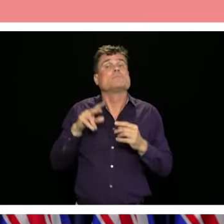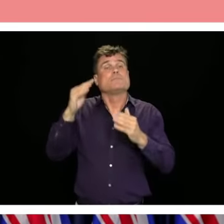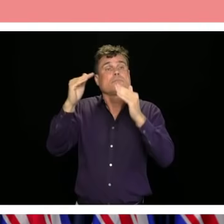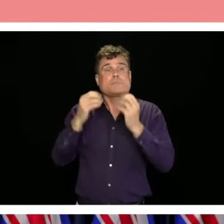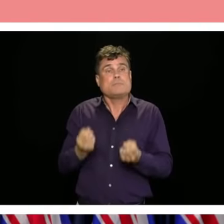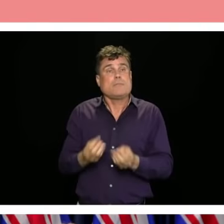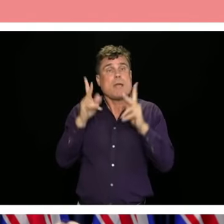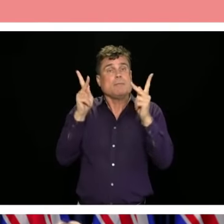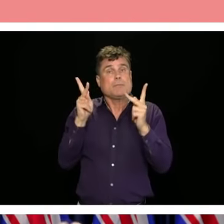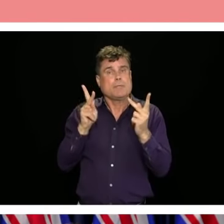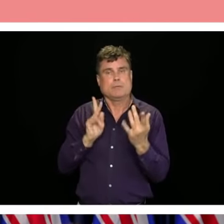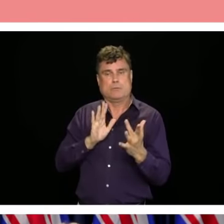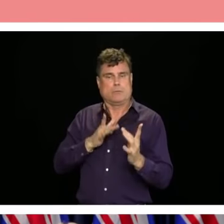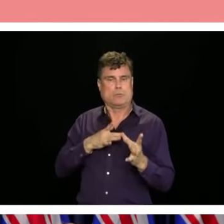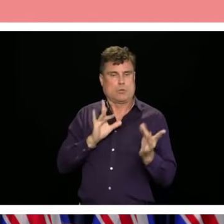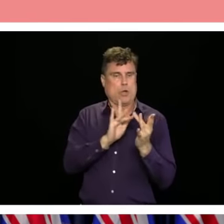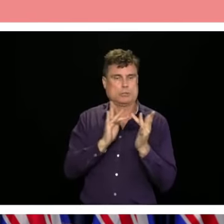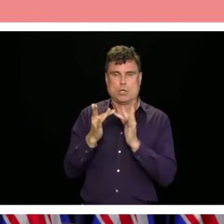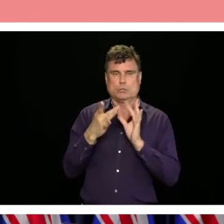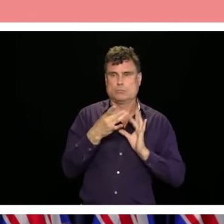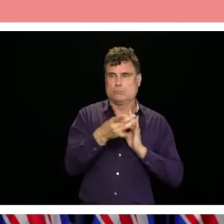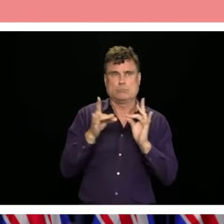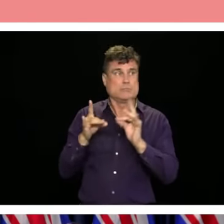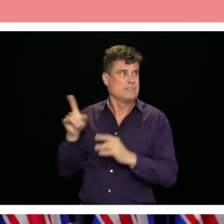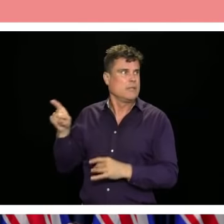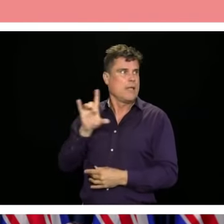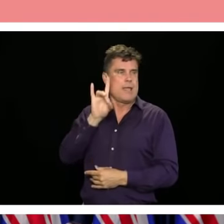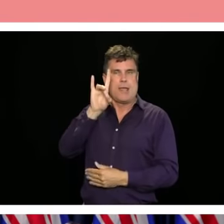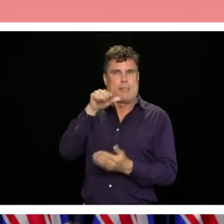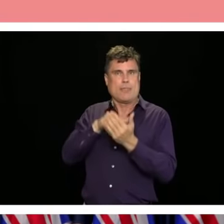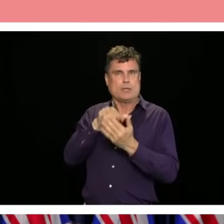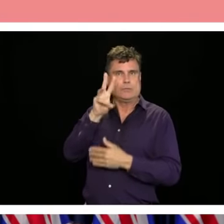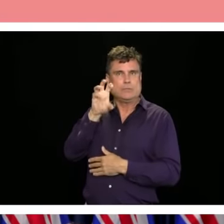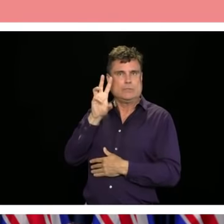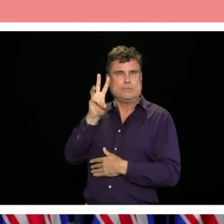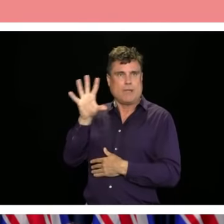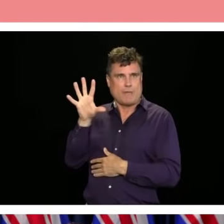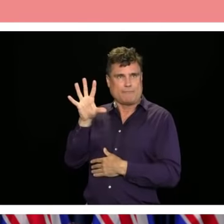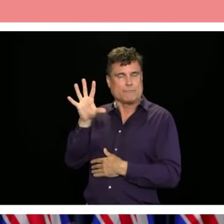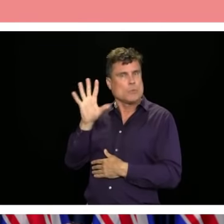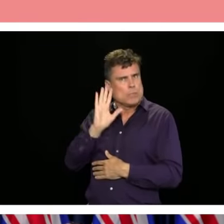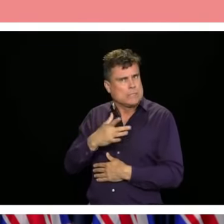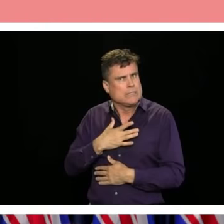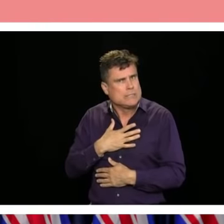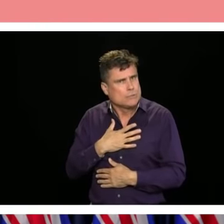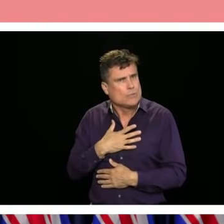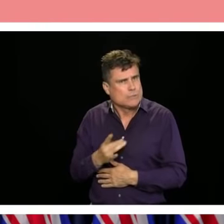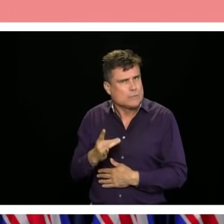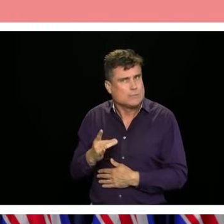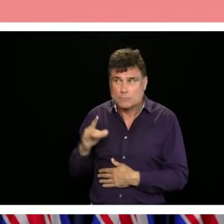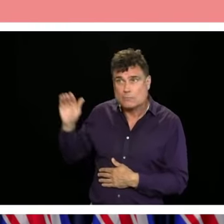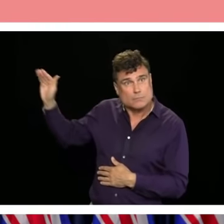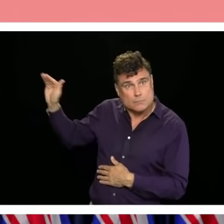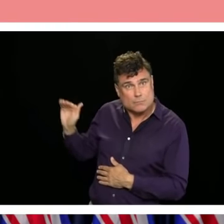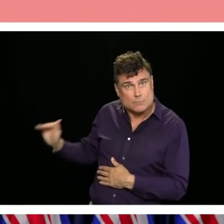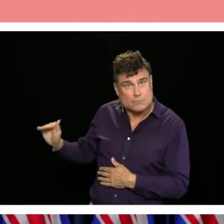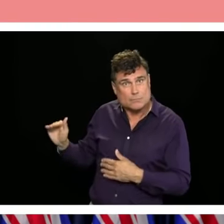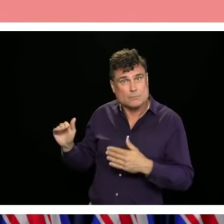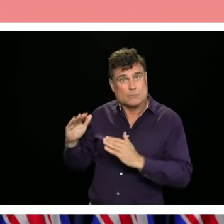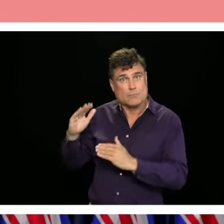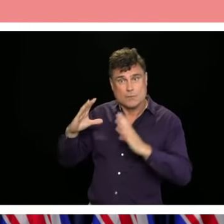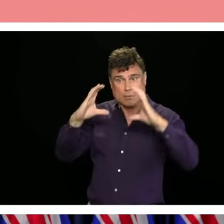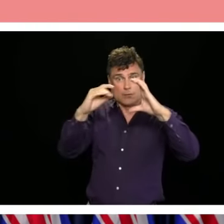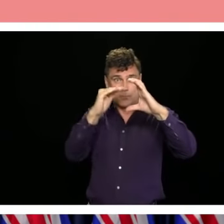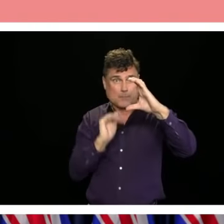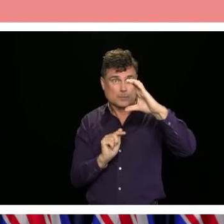restrictions, we had considerably more cases. That was at the period of time where our outbreak was increasing, and